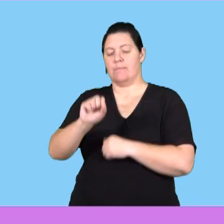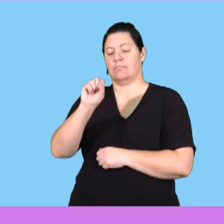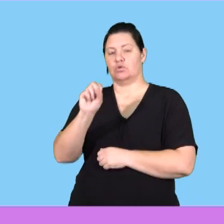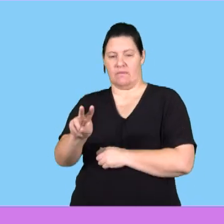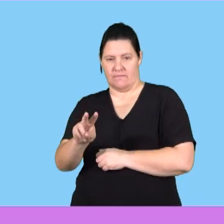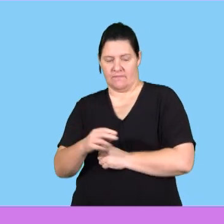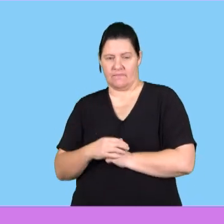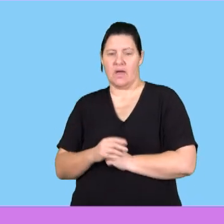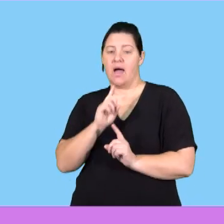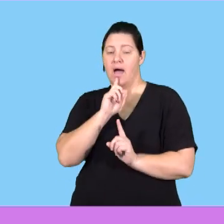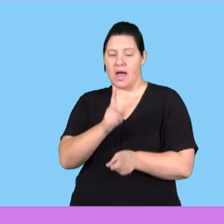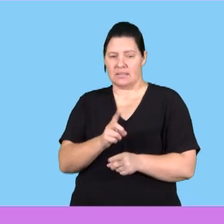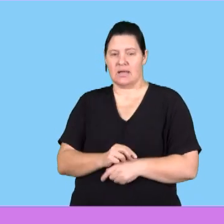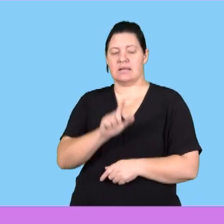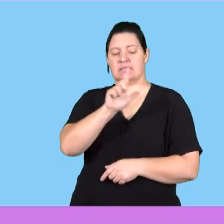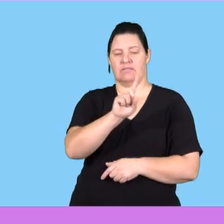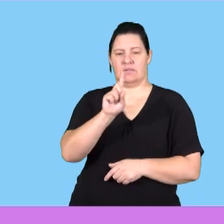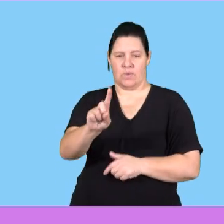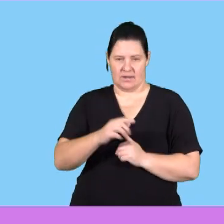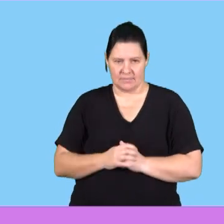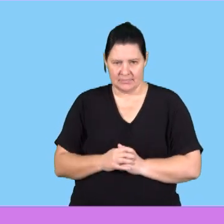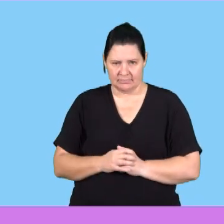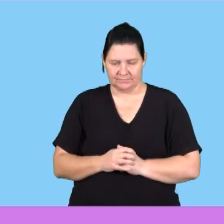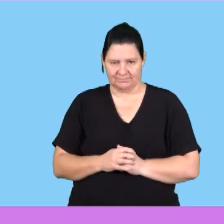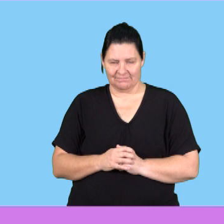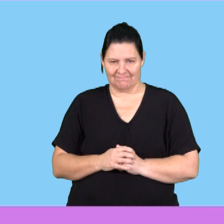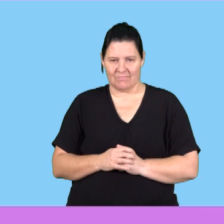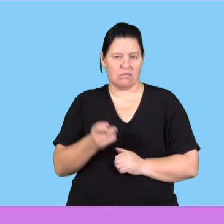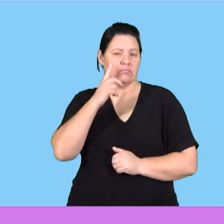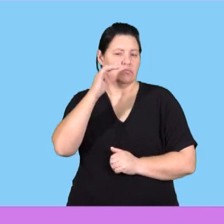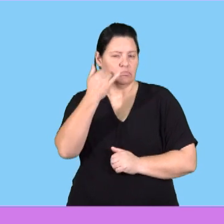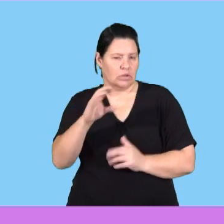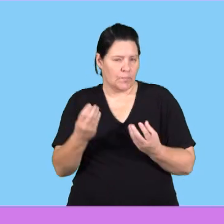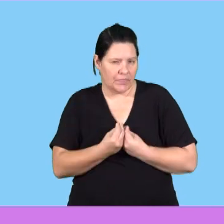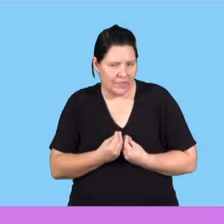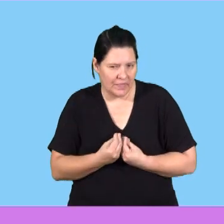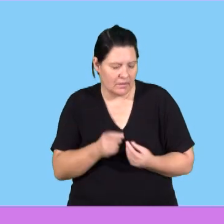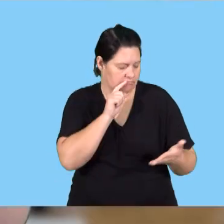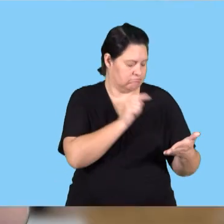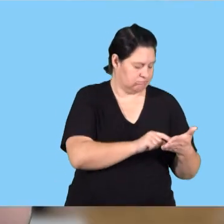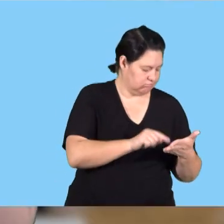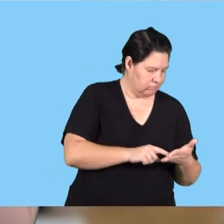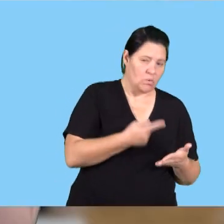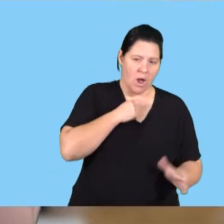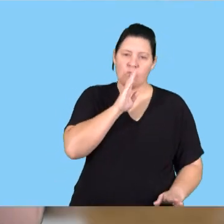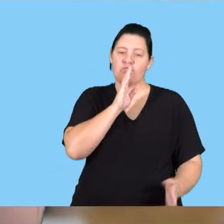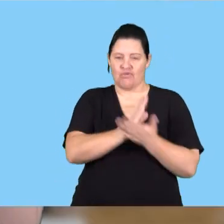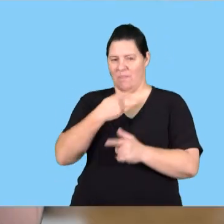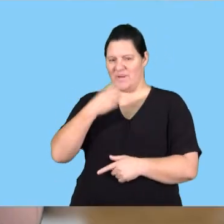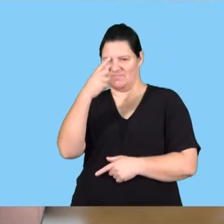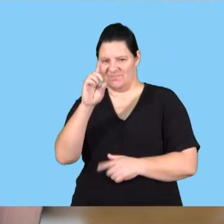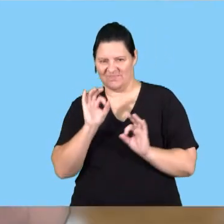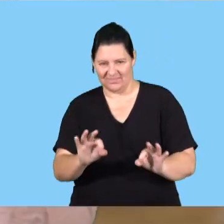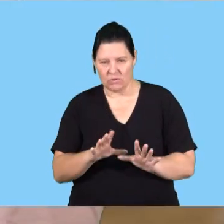12, that will give us an answer of 71. Right, you are more than welcome to check with me. Make sure that you type in,